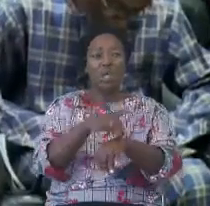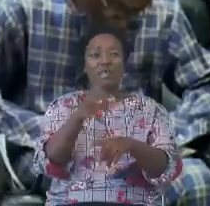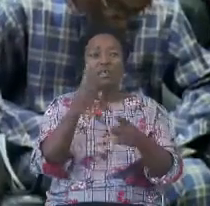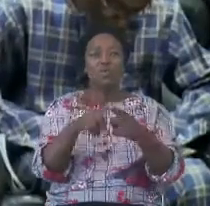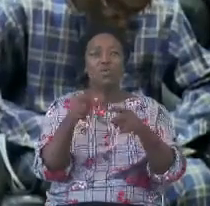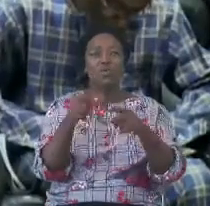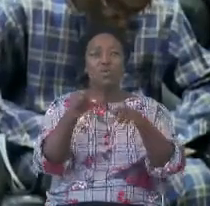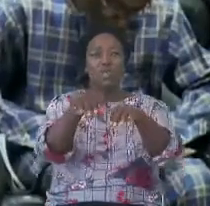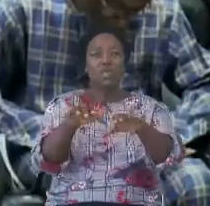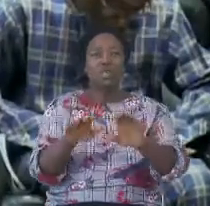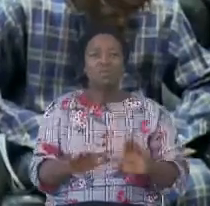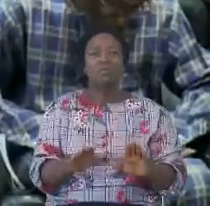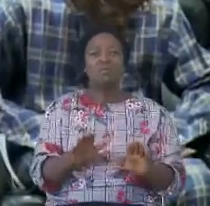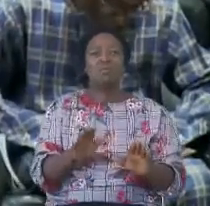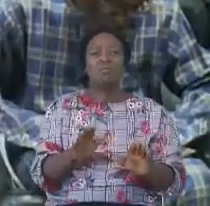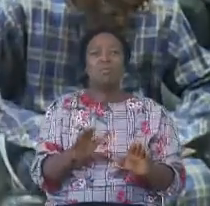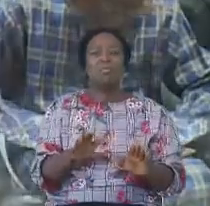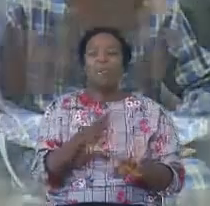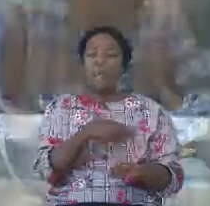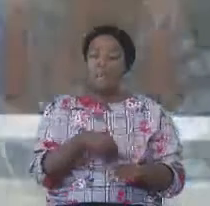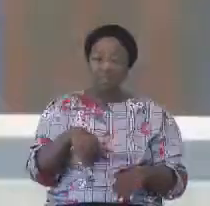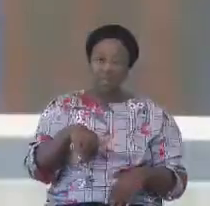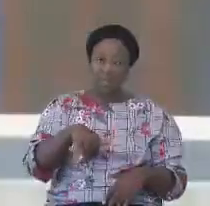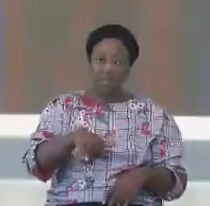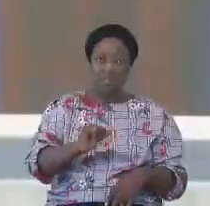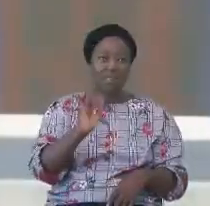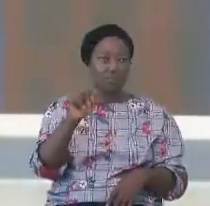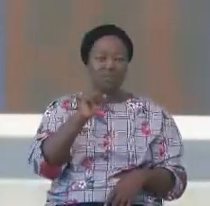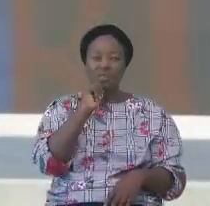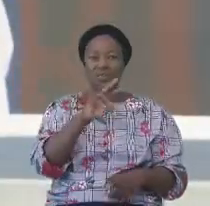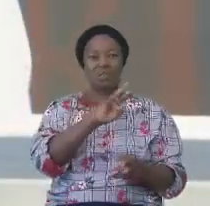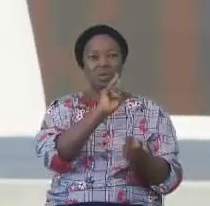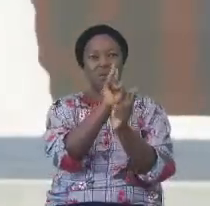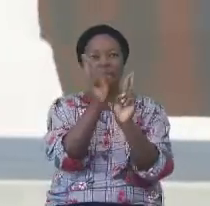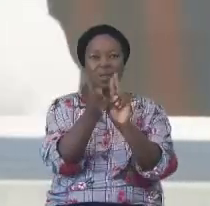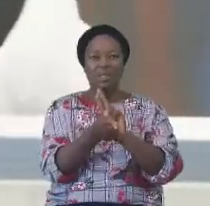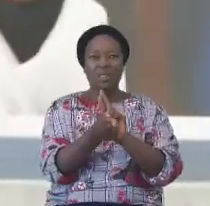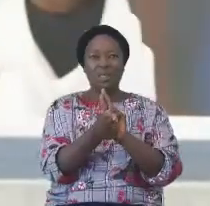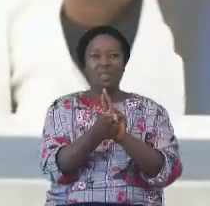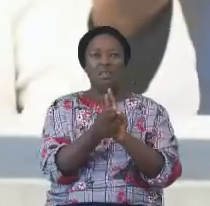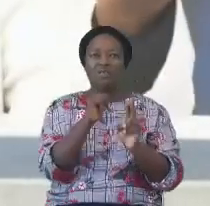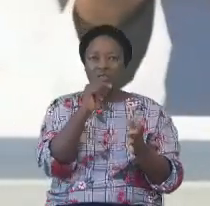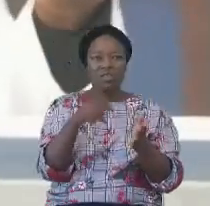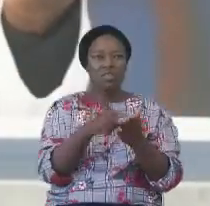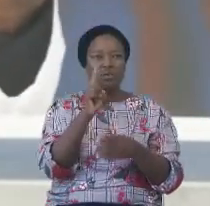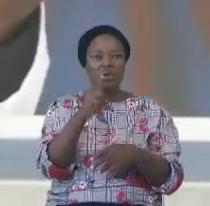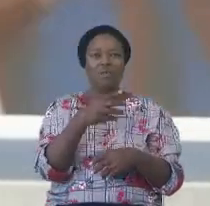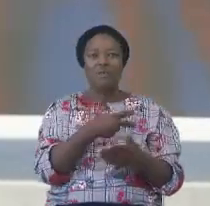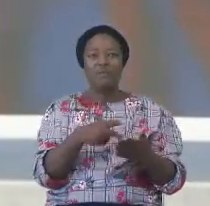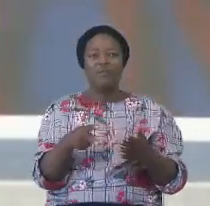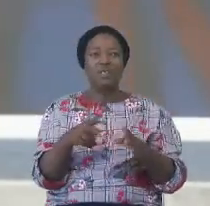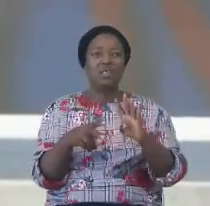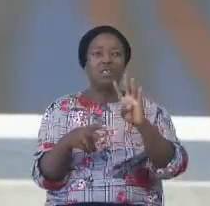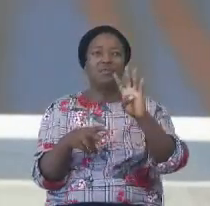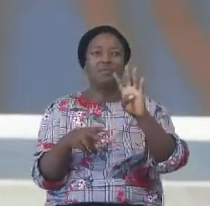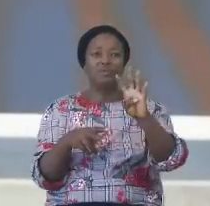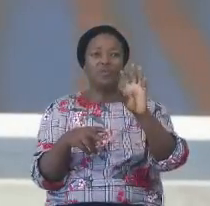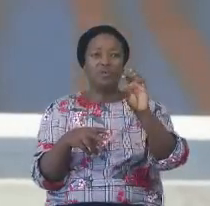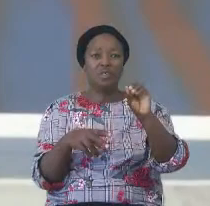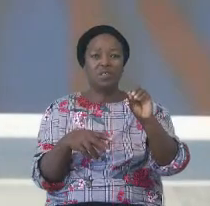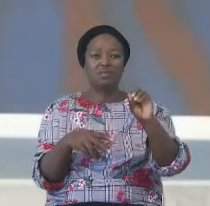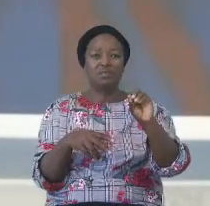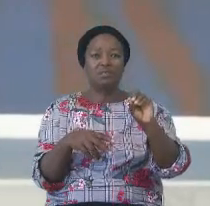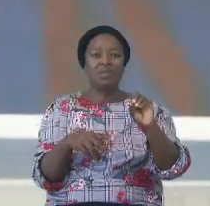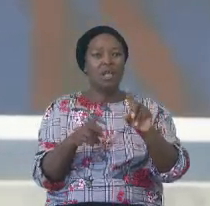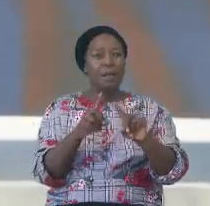the end of passing from earth to the great beyond. And yet, he will not repent. That this